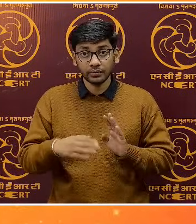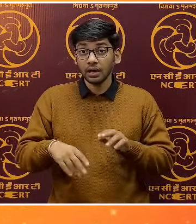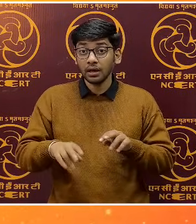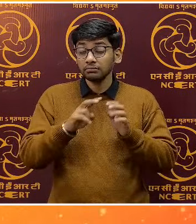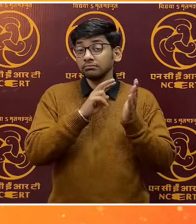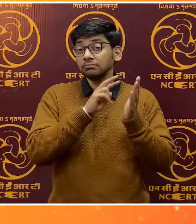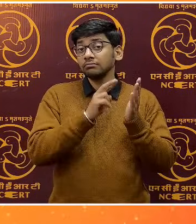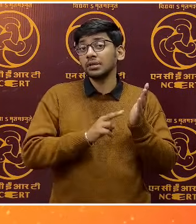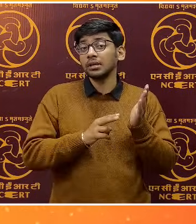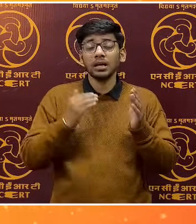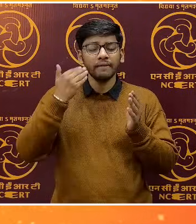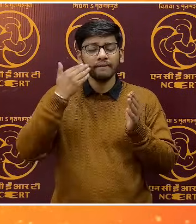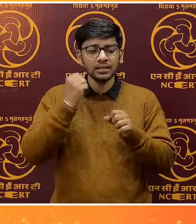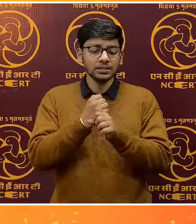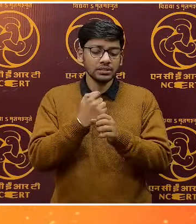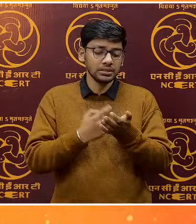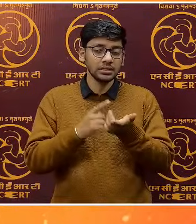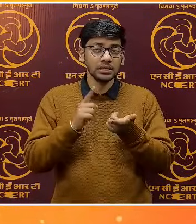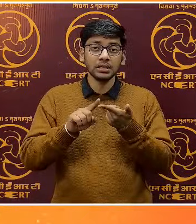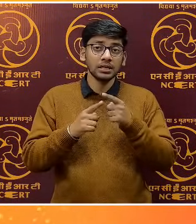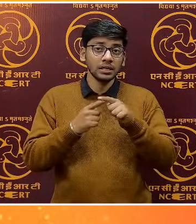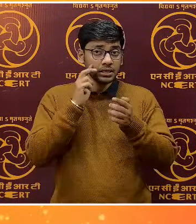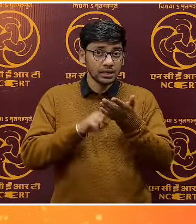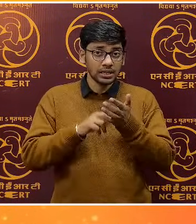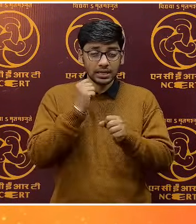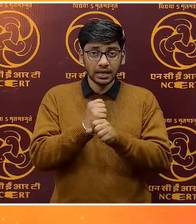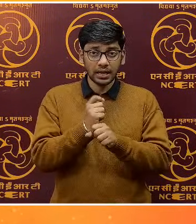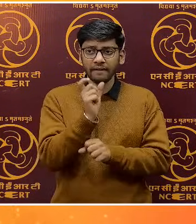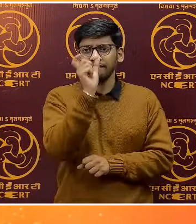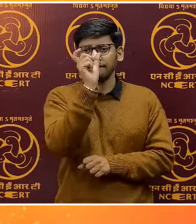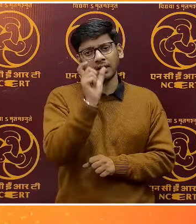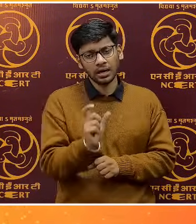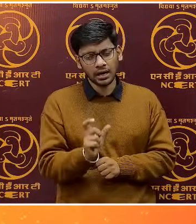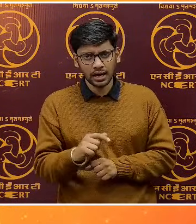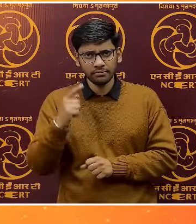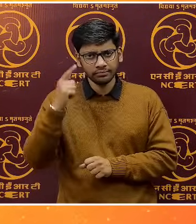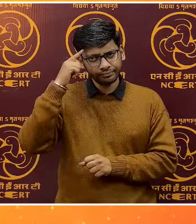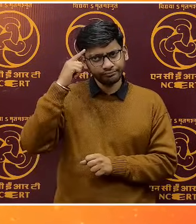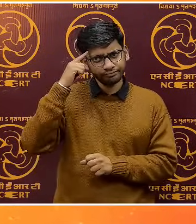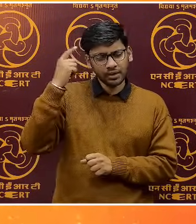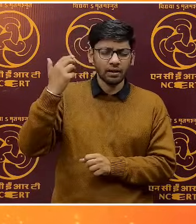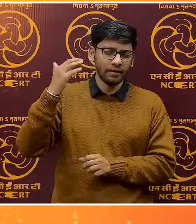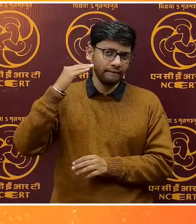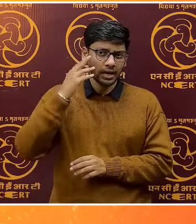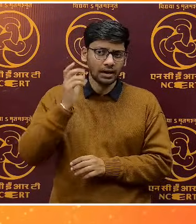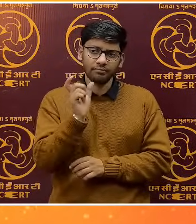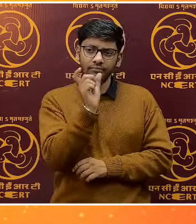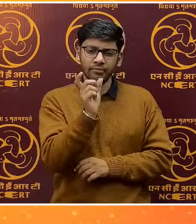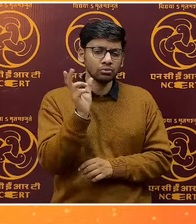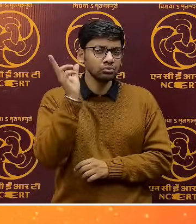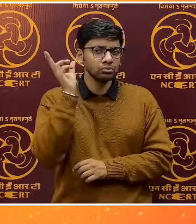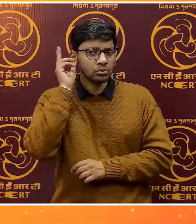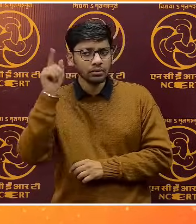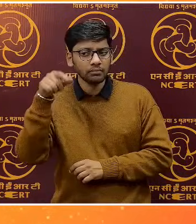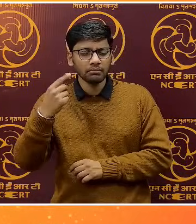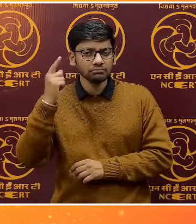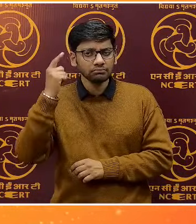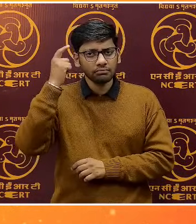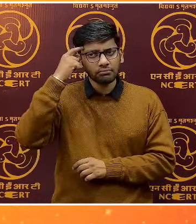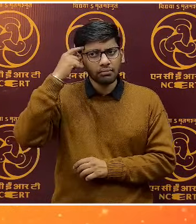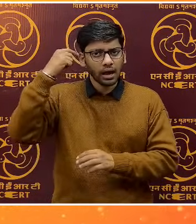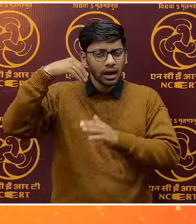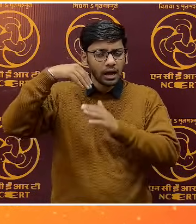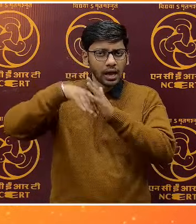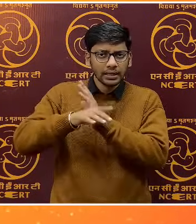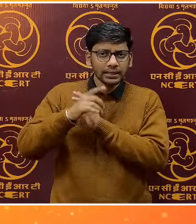we think of greetings, right, what are the words that comes to our mind when we think of greeting? As in the beginning also of this session,